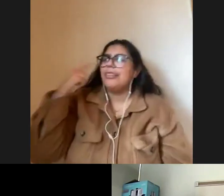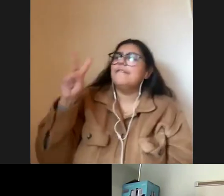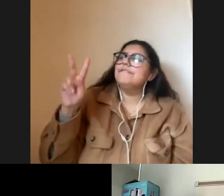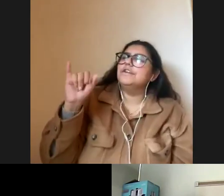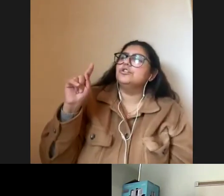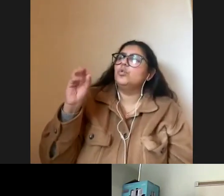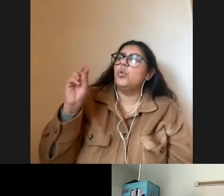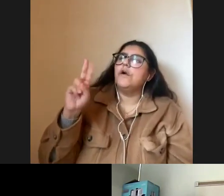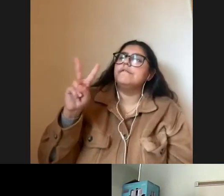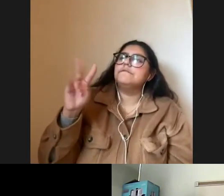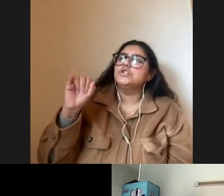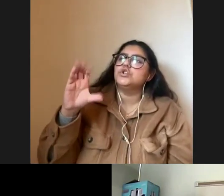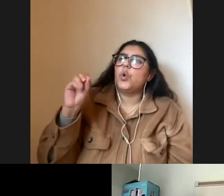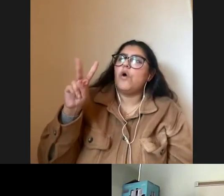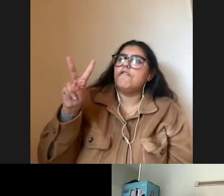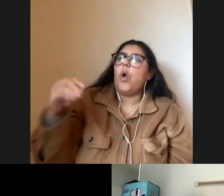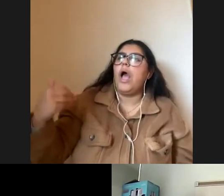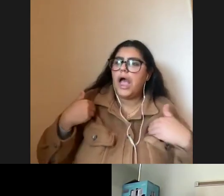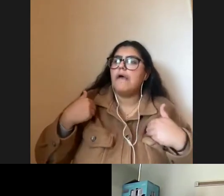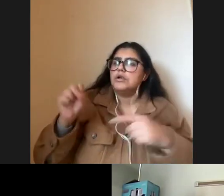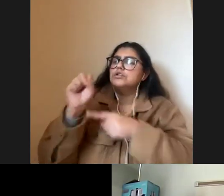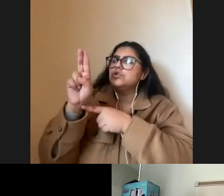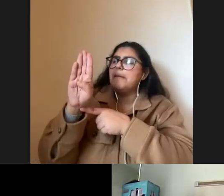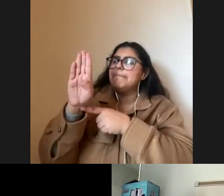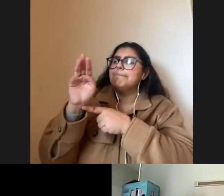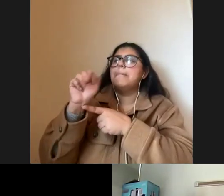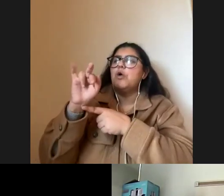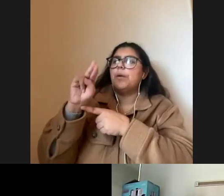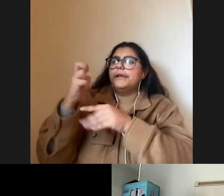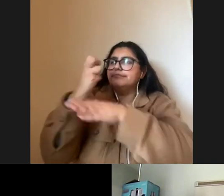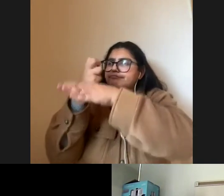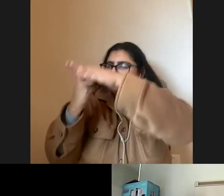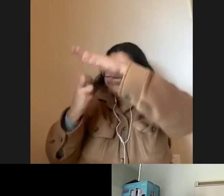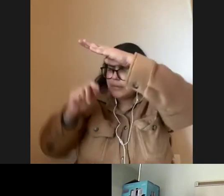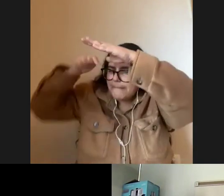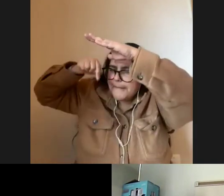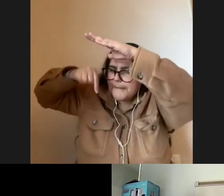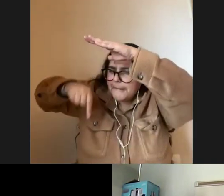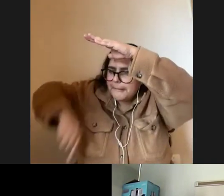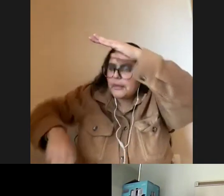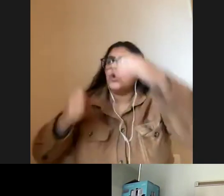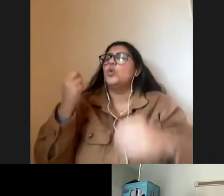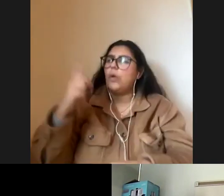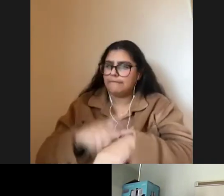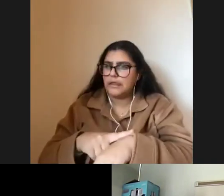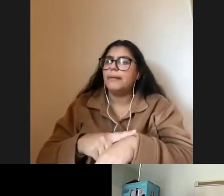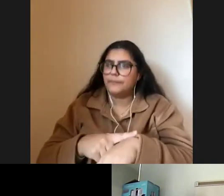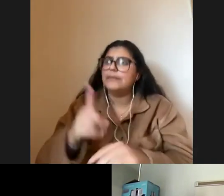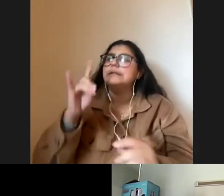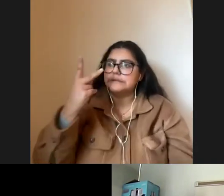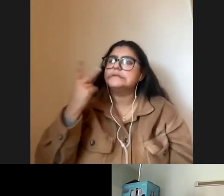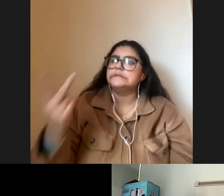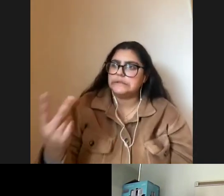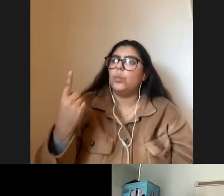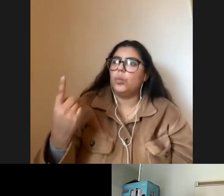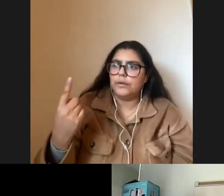this submarine that goes way down. I think they've been down there like 12 times. And I Mhm. want to say they saw one of those. So I think they go